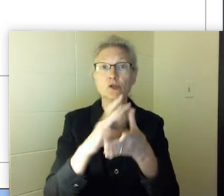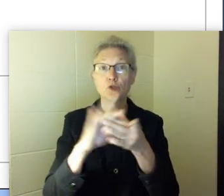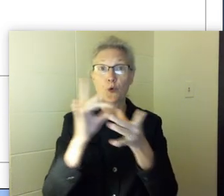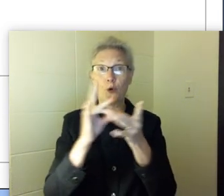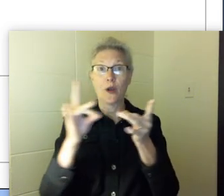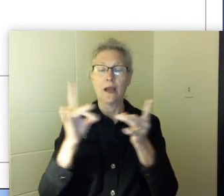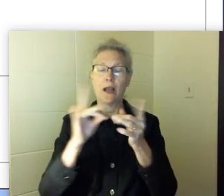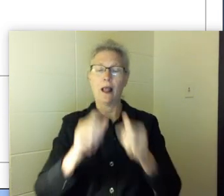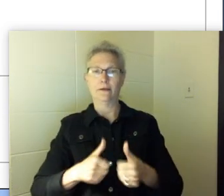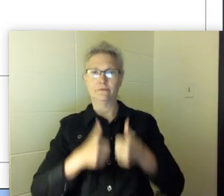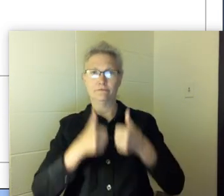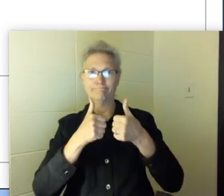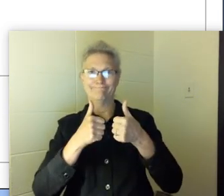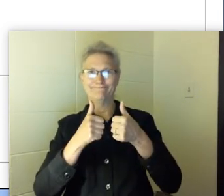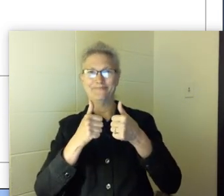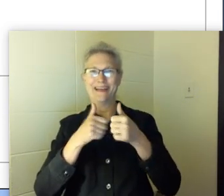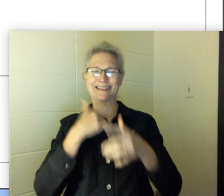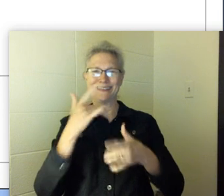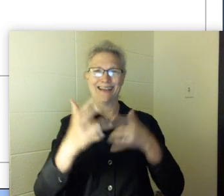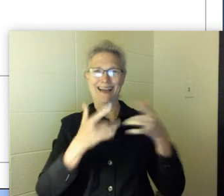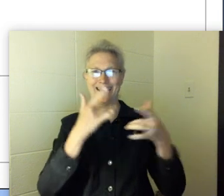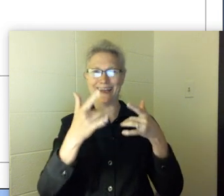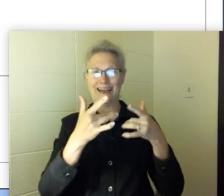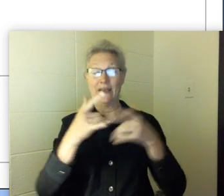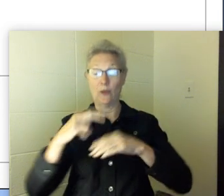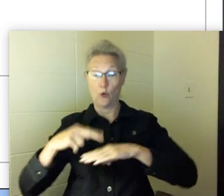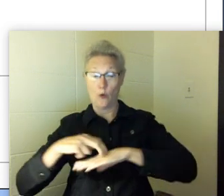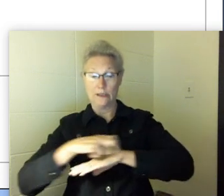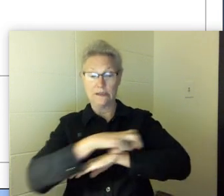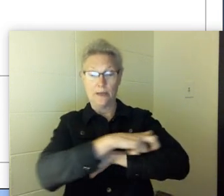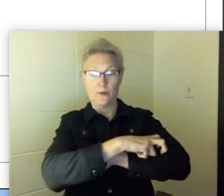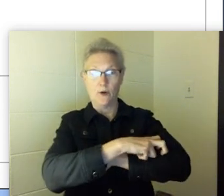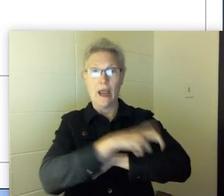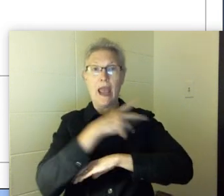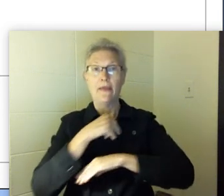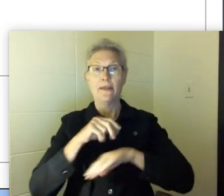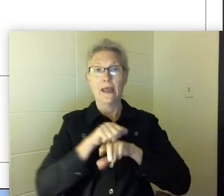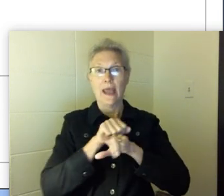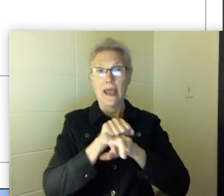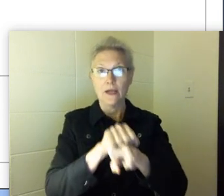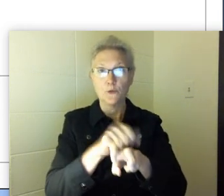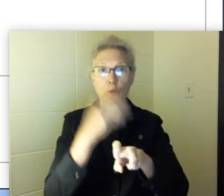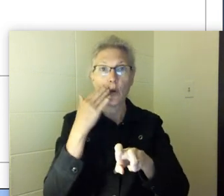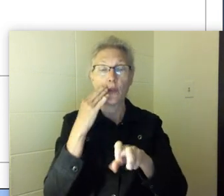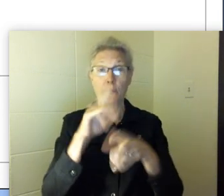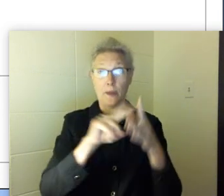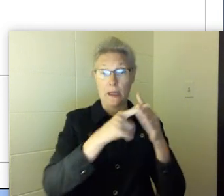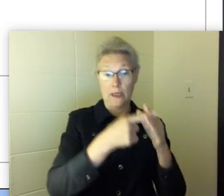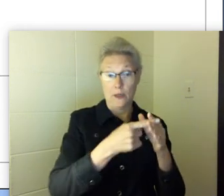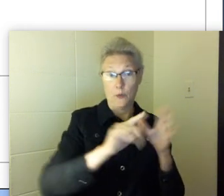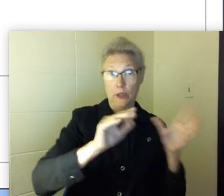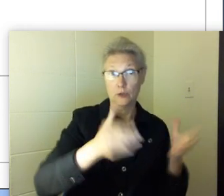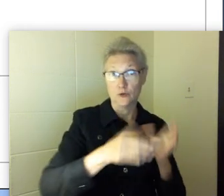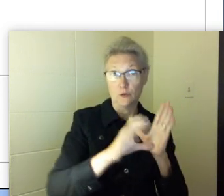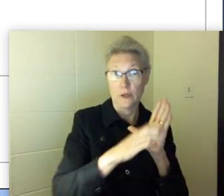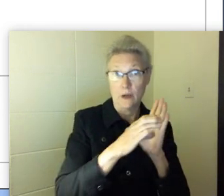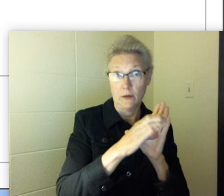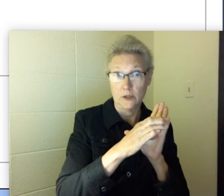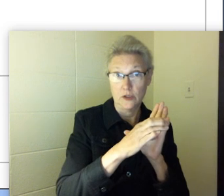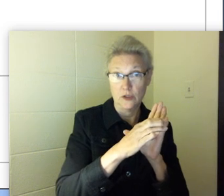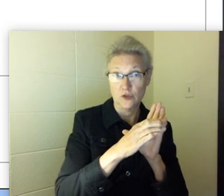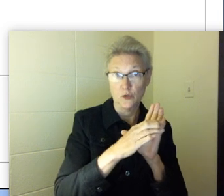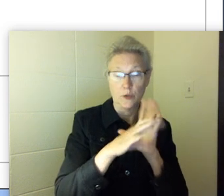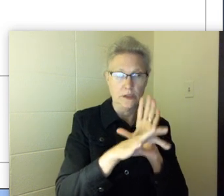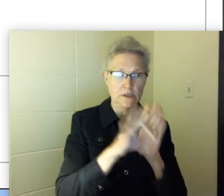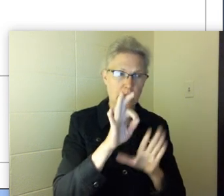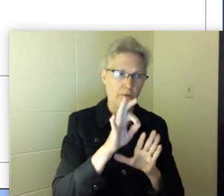life. So again, in the grasshopper and the ants, we know that in the beginning we were introduced to the characters, we